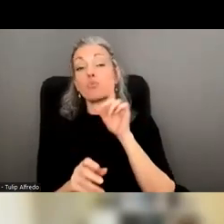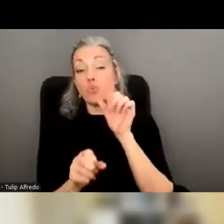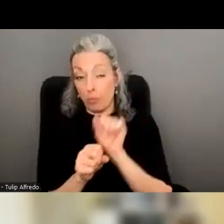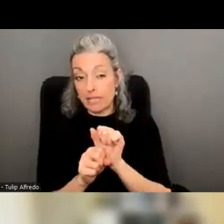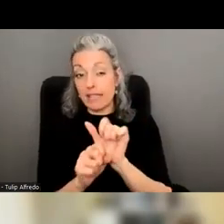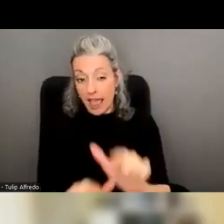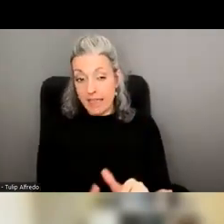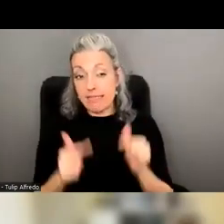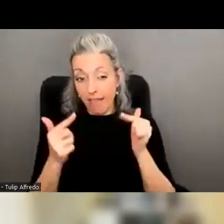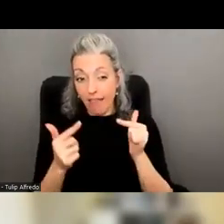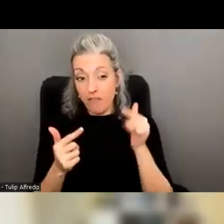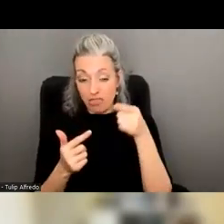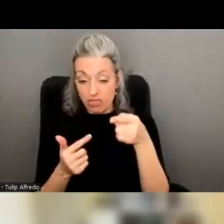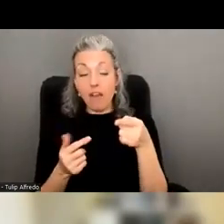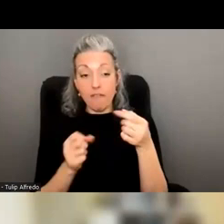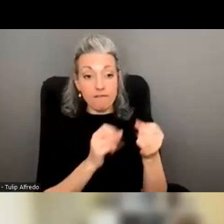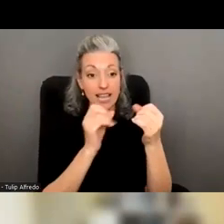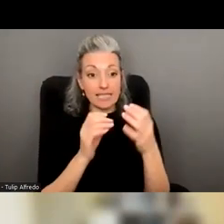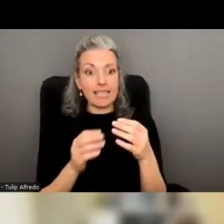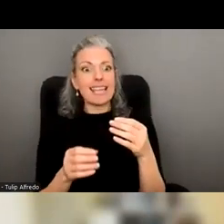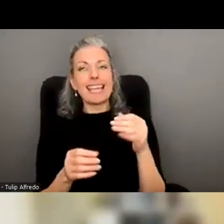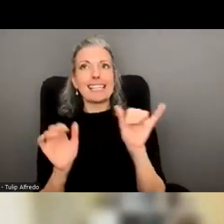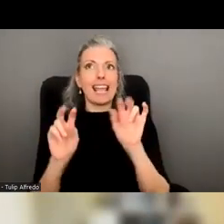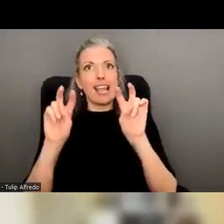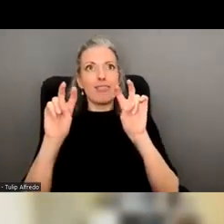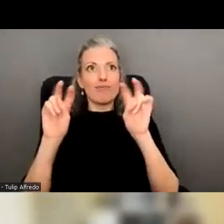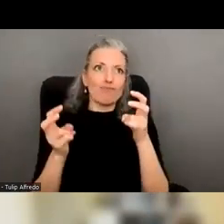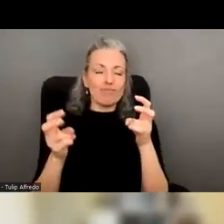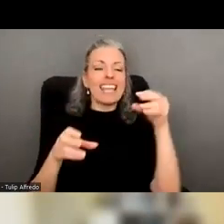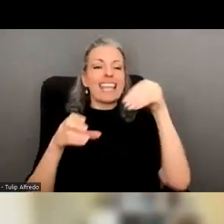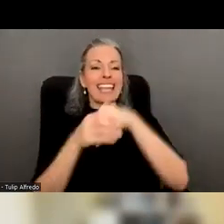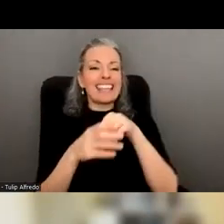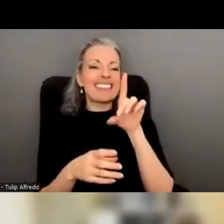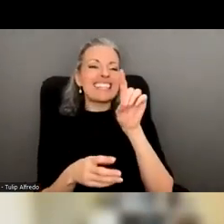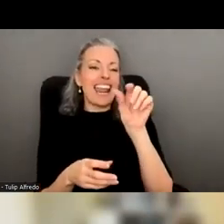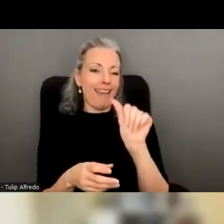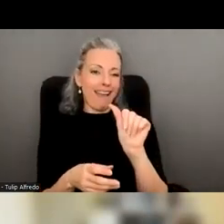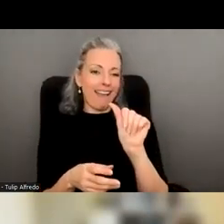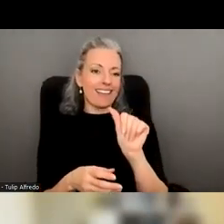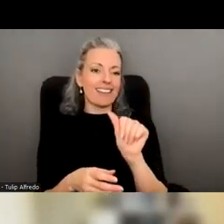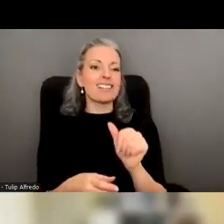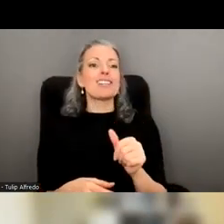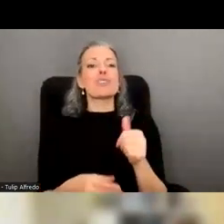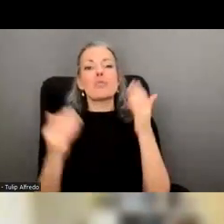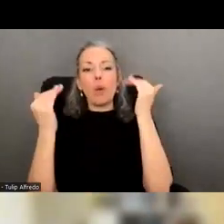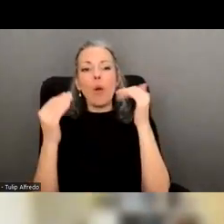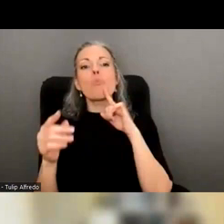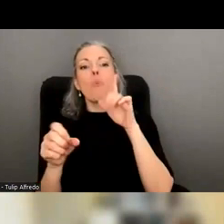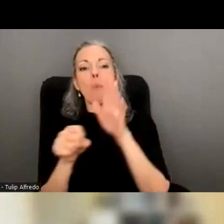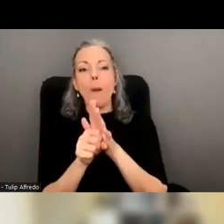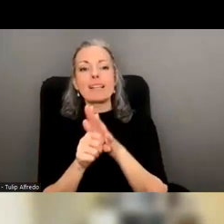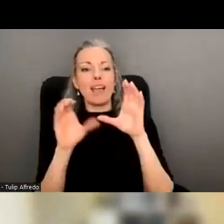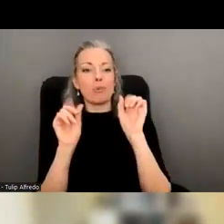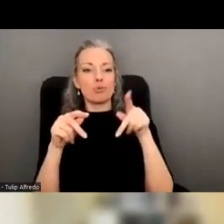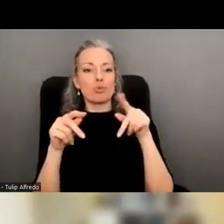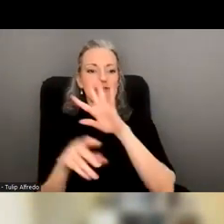living living the data as it is. So again, we think that this will surface promising opportunities for community-based